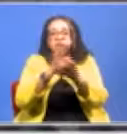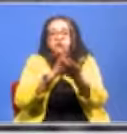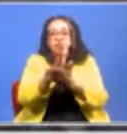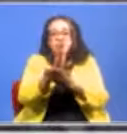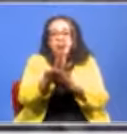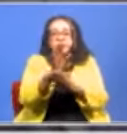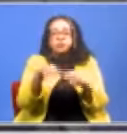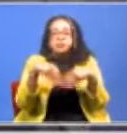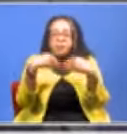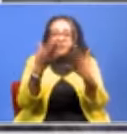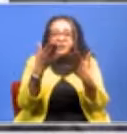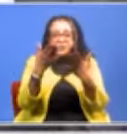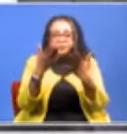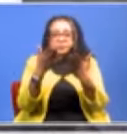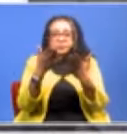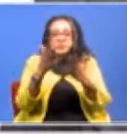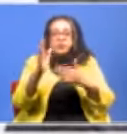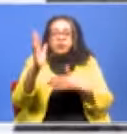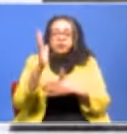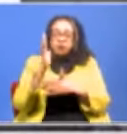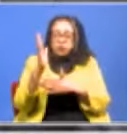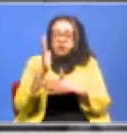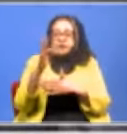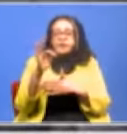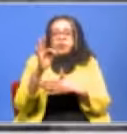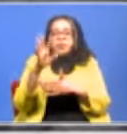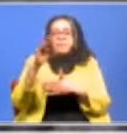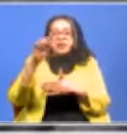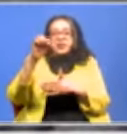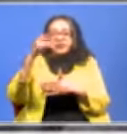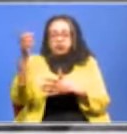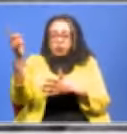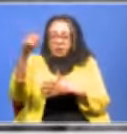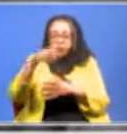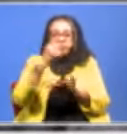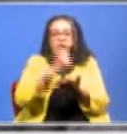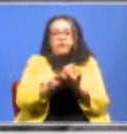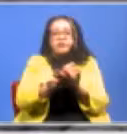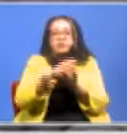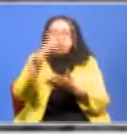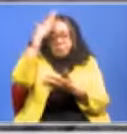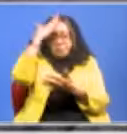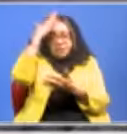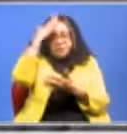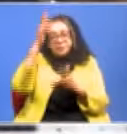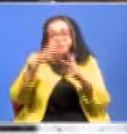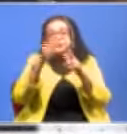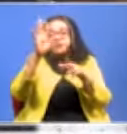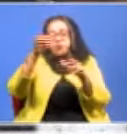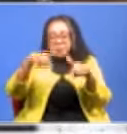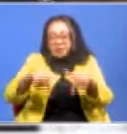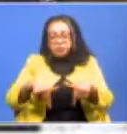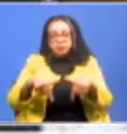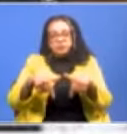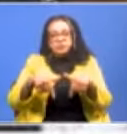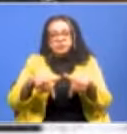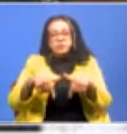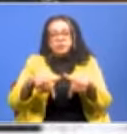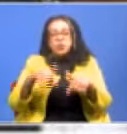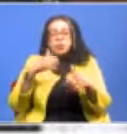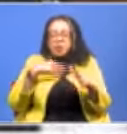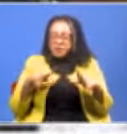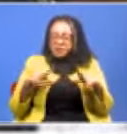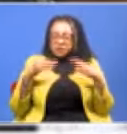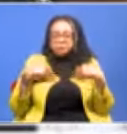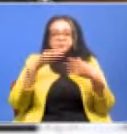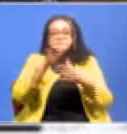provide security for Professor Hutchison to come to the office, yes, on Monday, starting from now. We welcome the idea, and